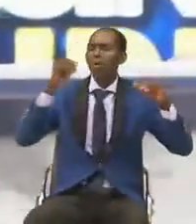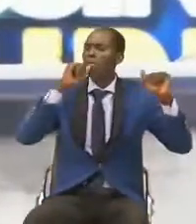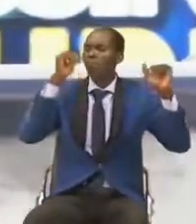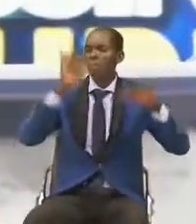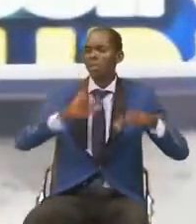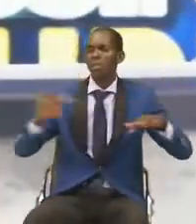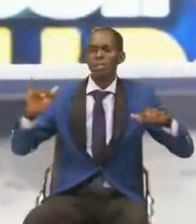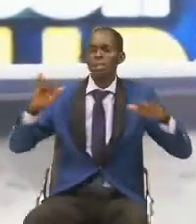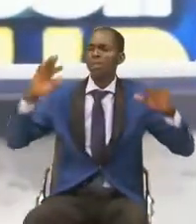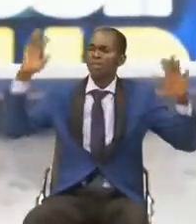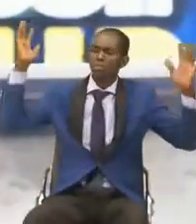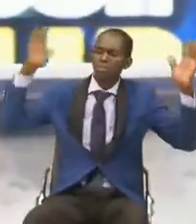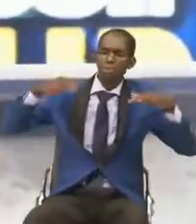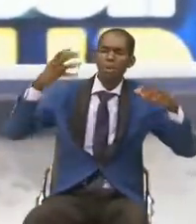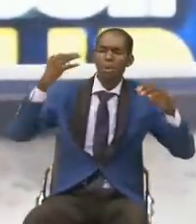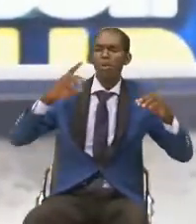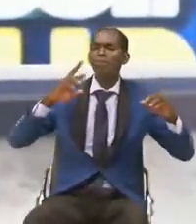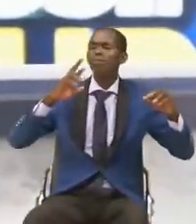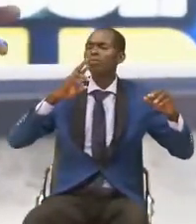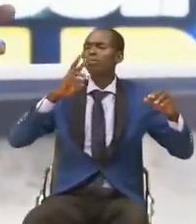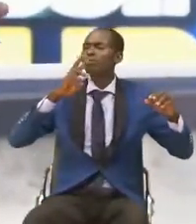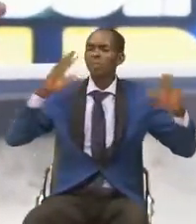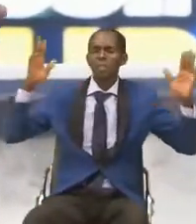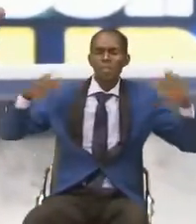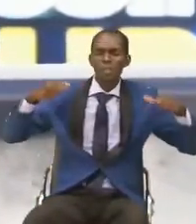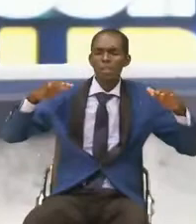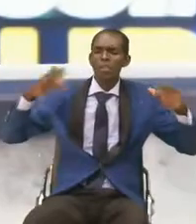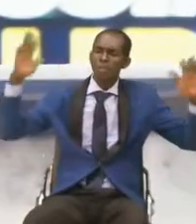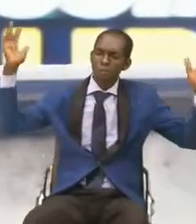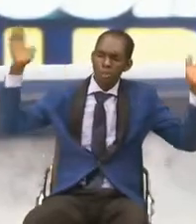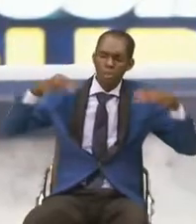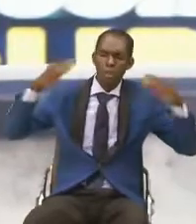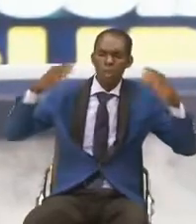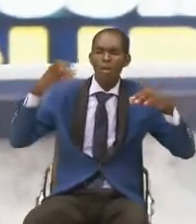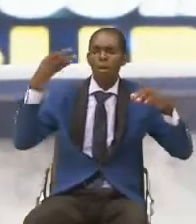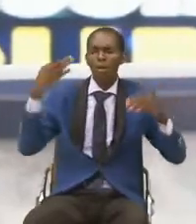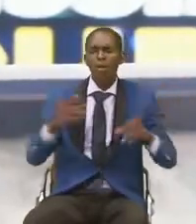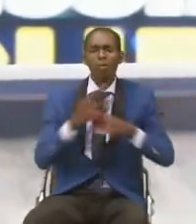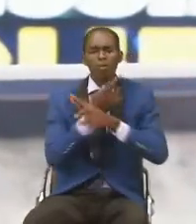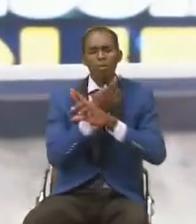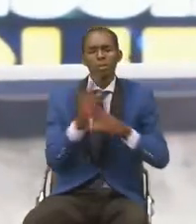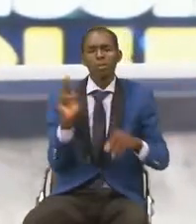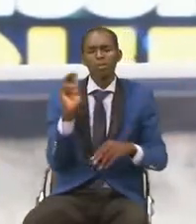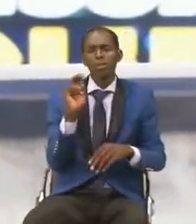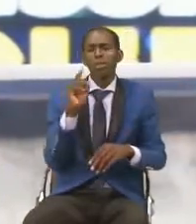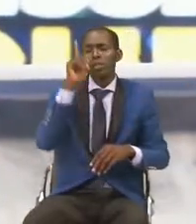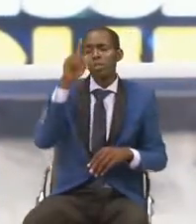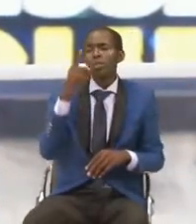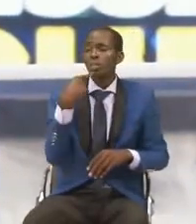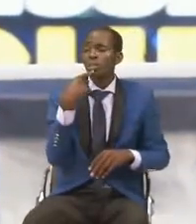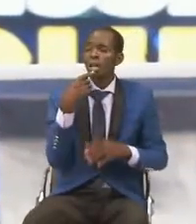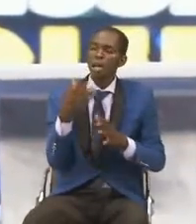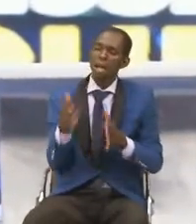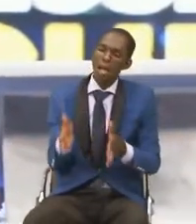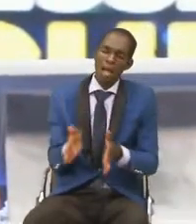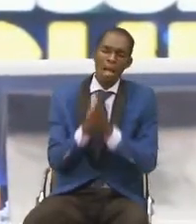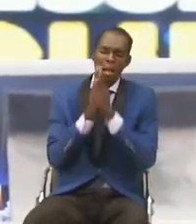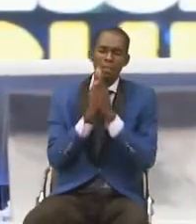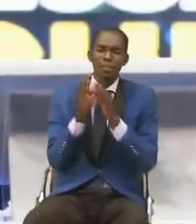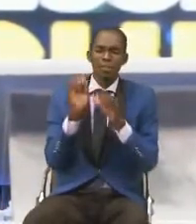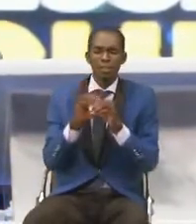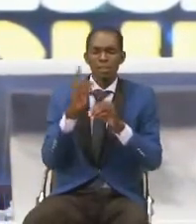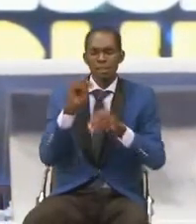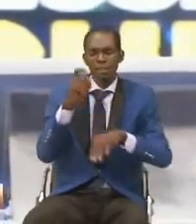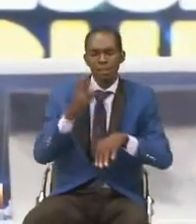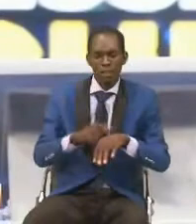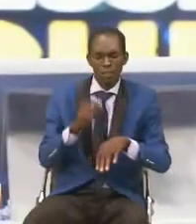time of showers of blessing, showers of rain, showers of redemption. And